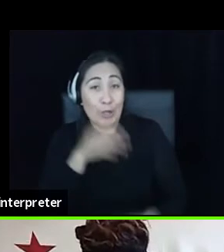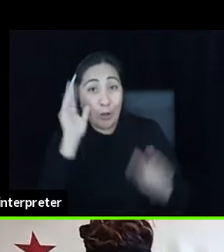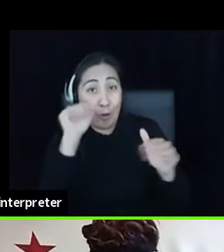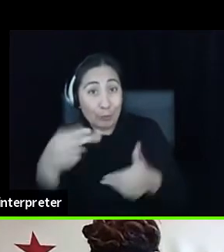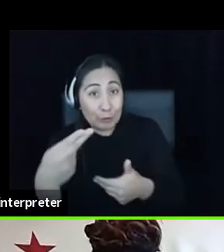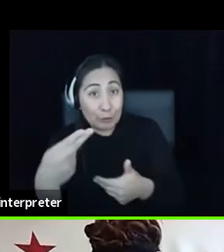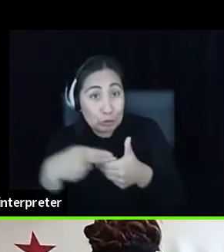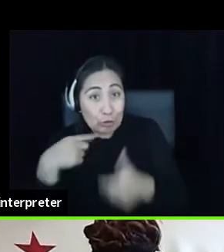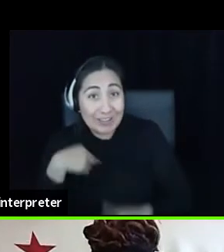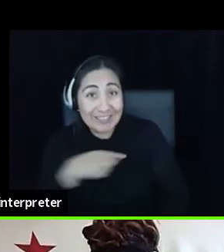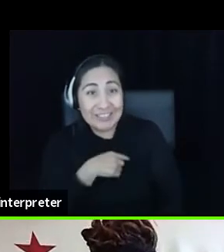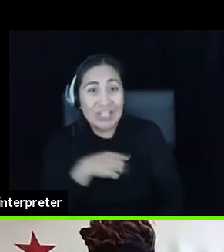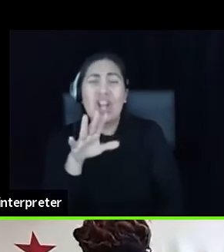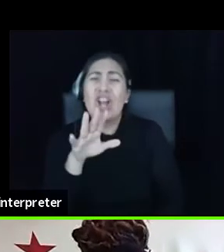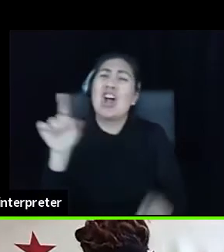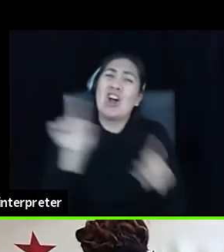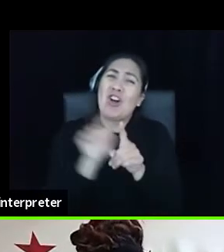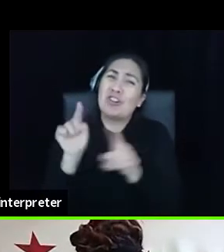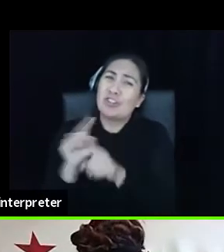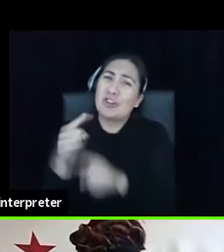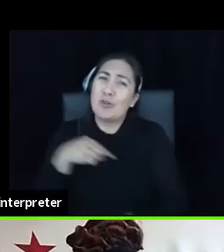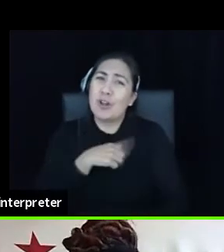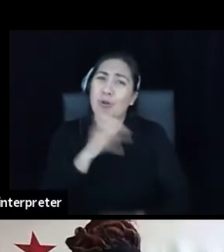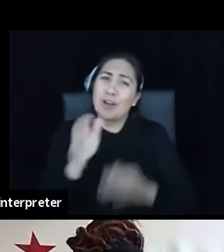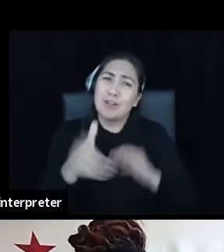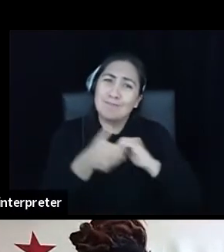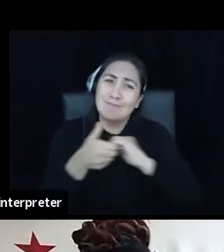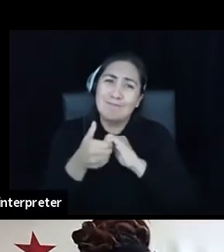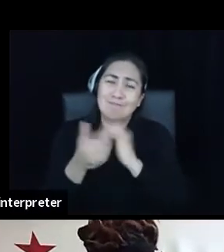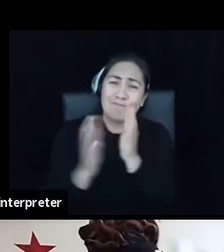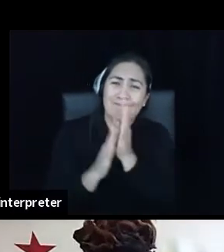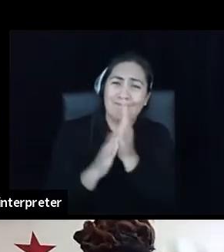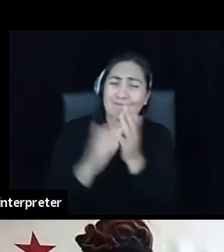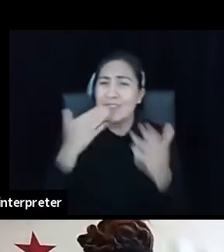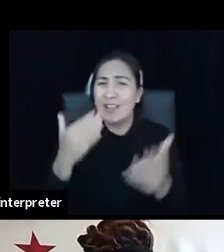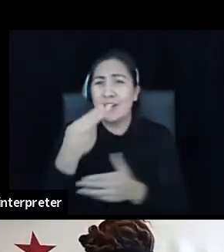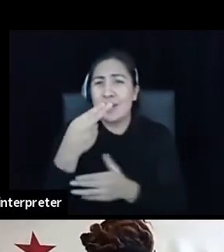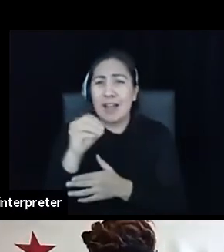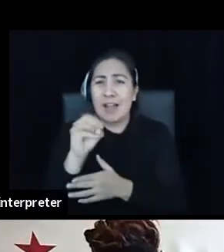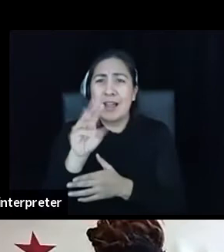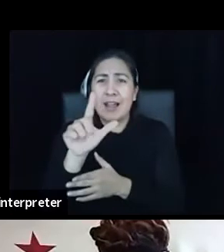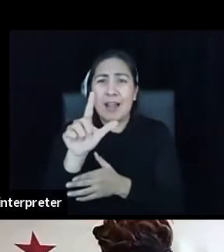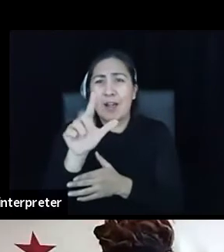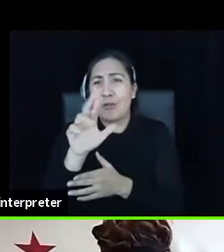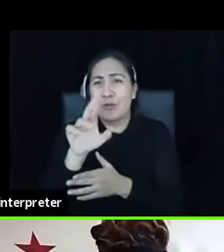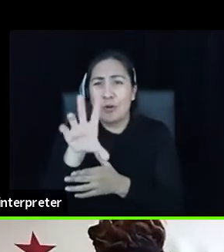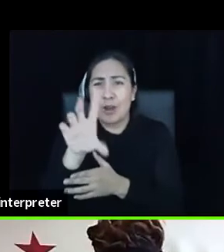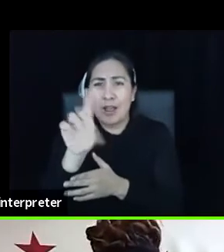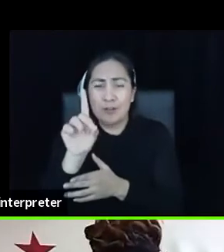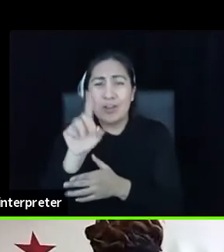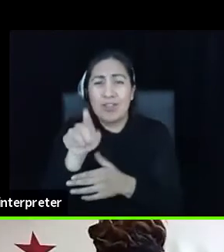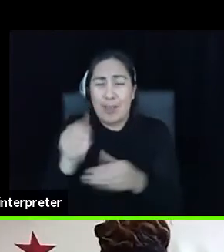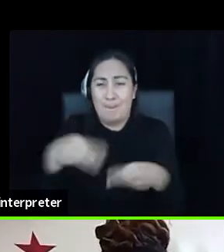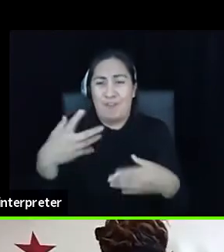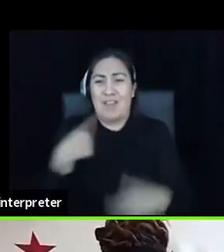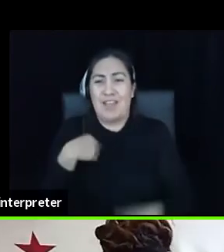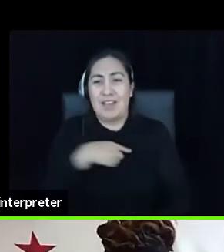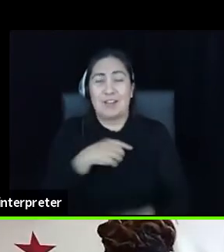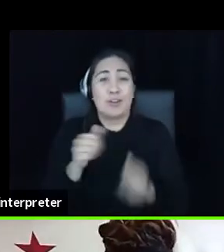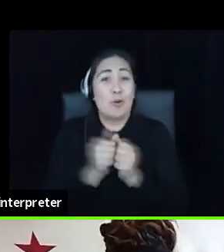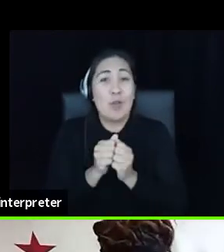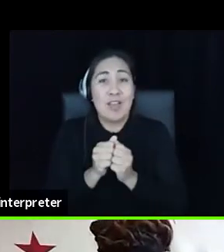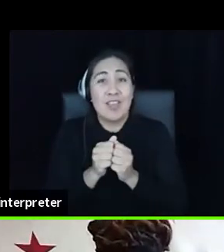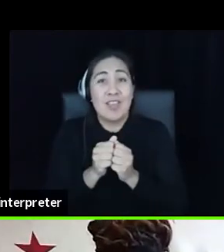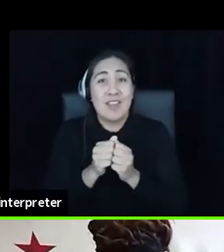We want to give another shout out to our wonderful partner, HowlRound. They provided us with a platform, the